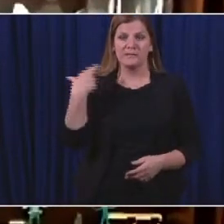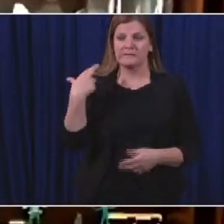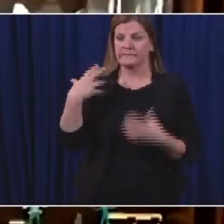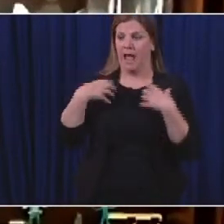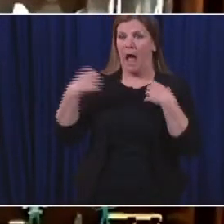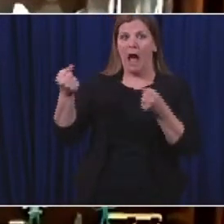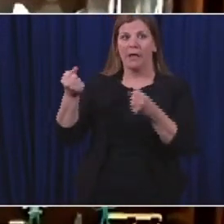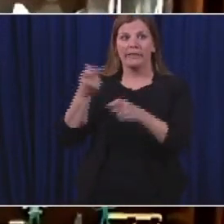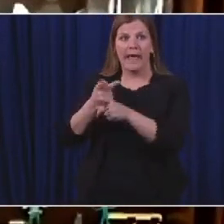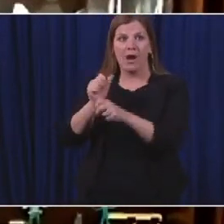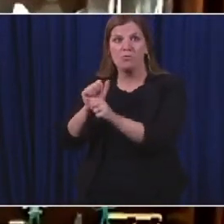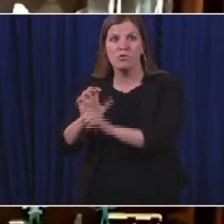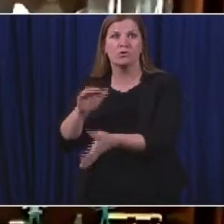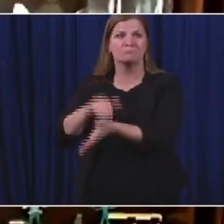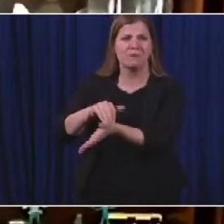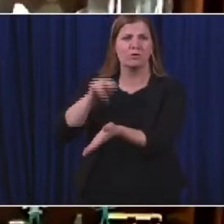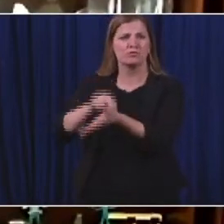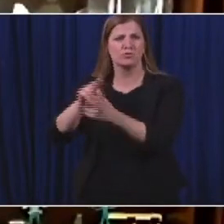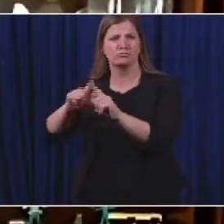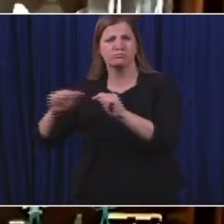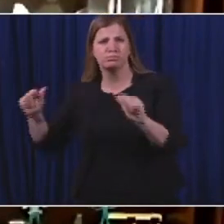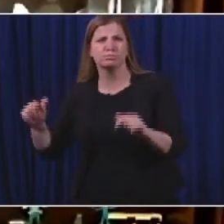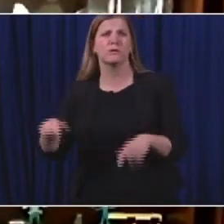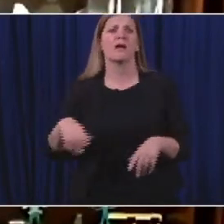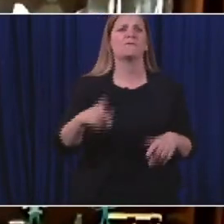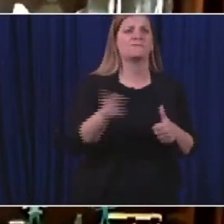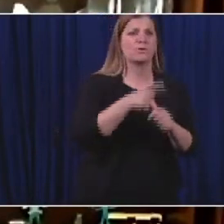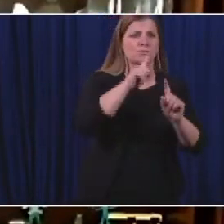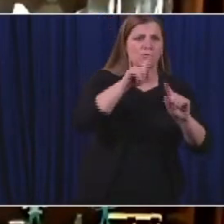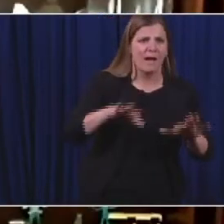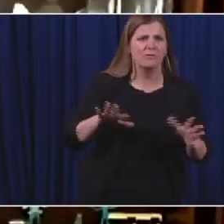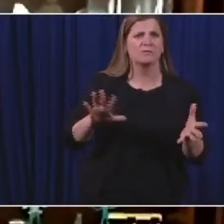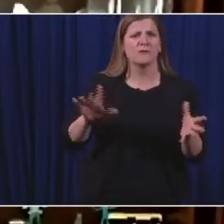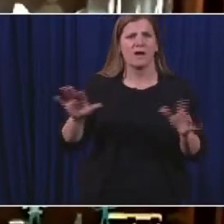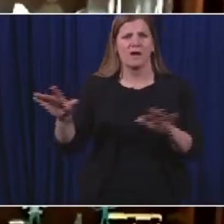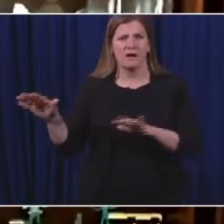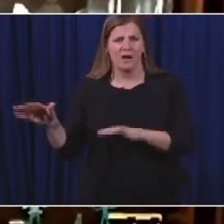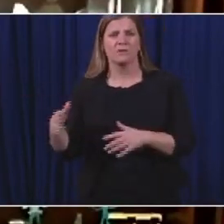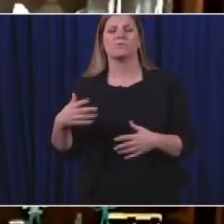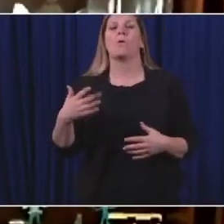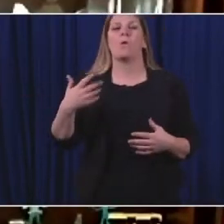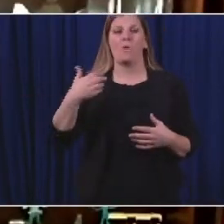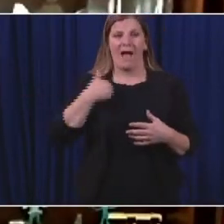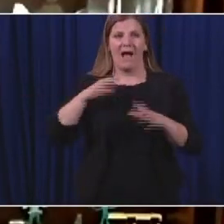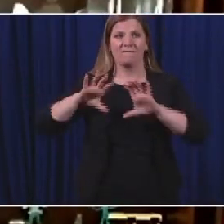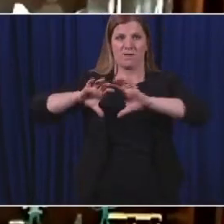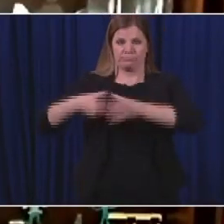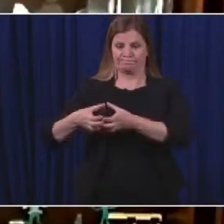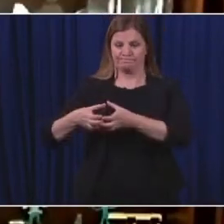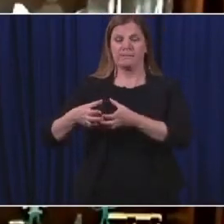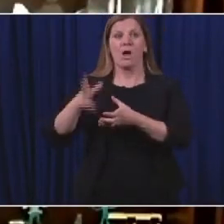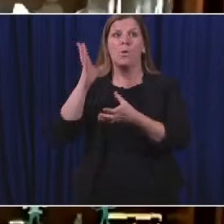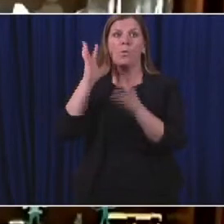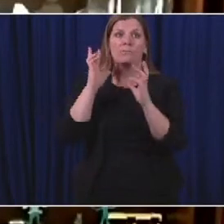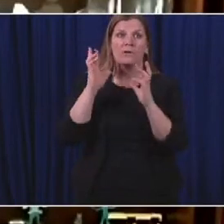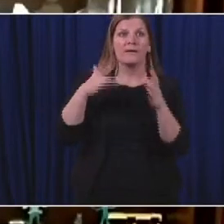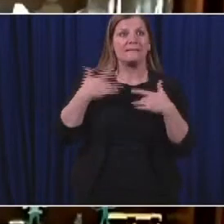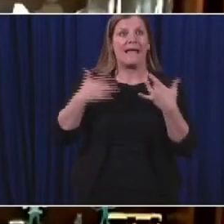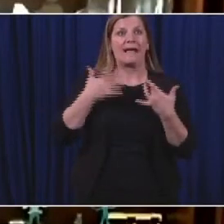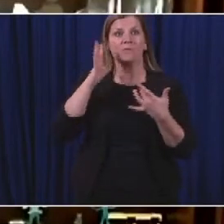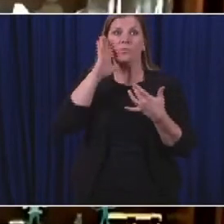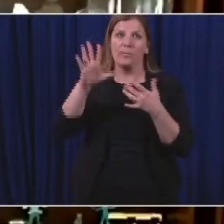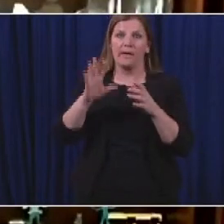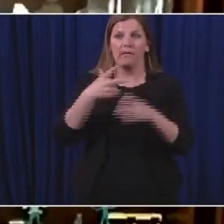system. That's about 1,900 individuals. We're great that we're going to get to the 975. We're really excited about, though,